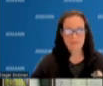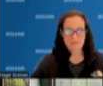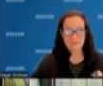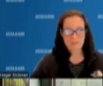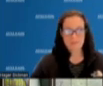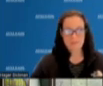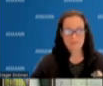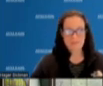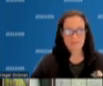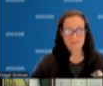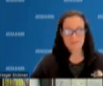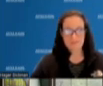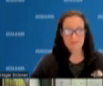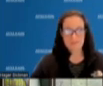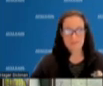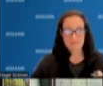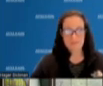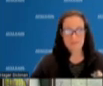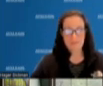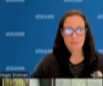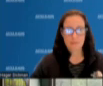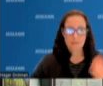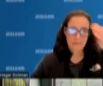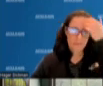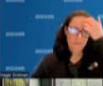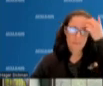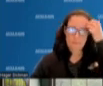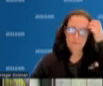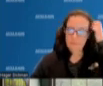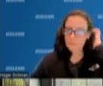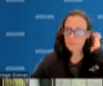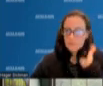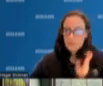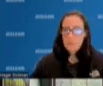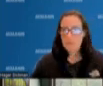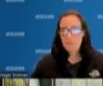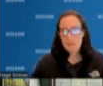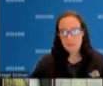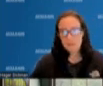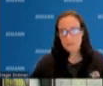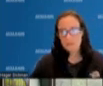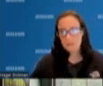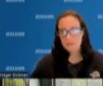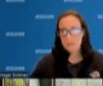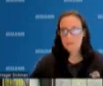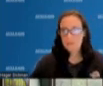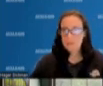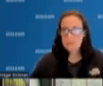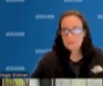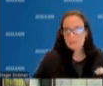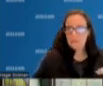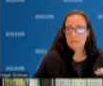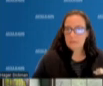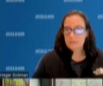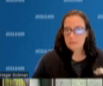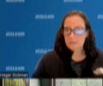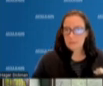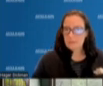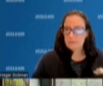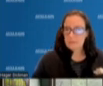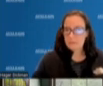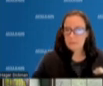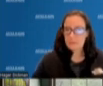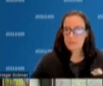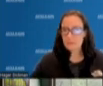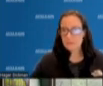to package this and make sure that everybody who registered, definitely folks that are joining us today, have access to these